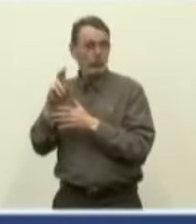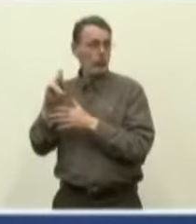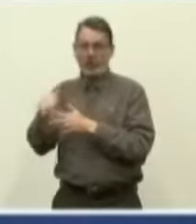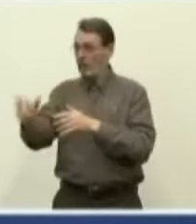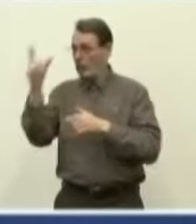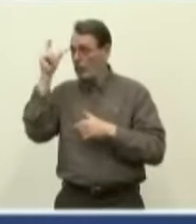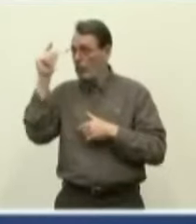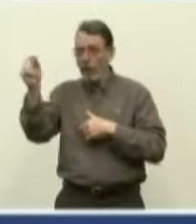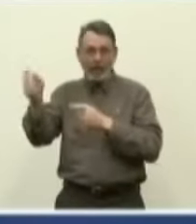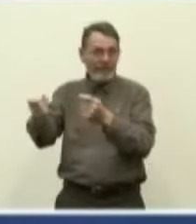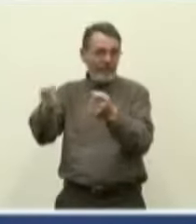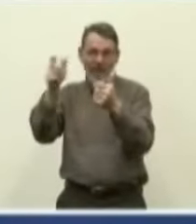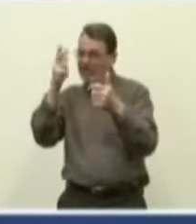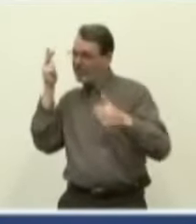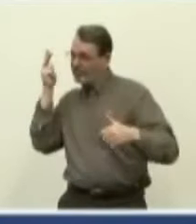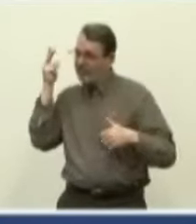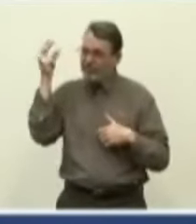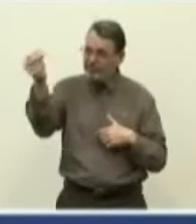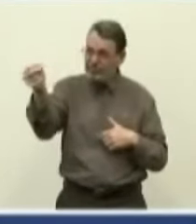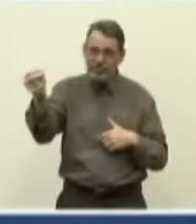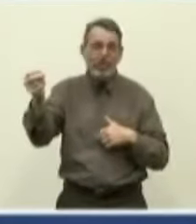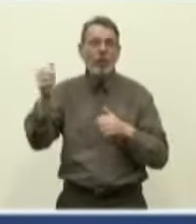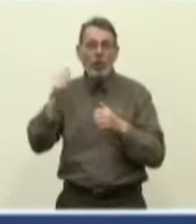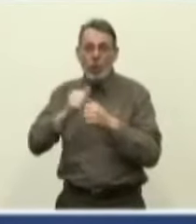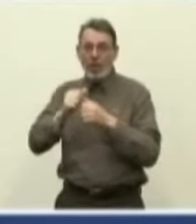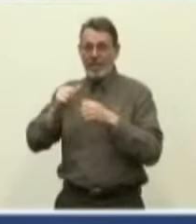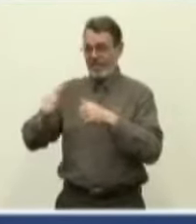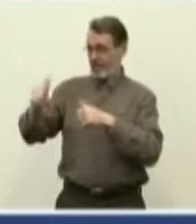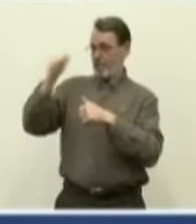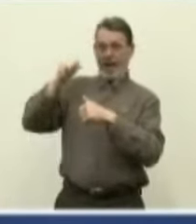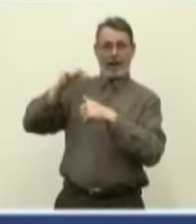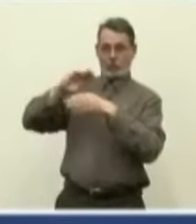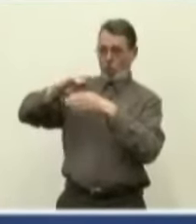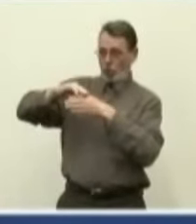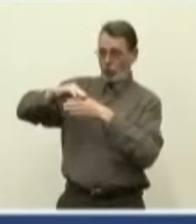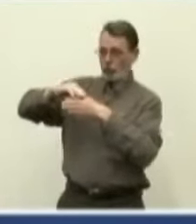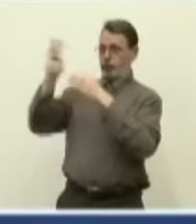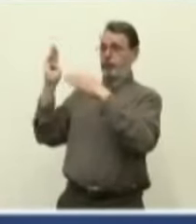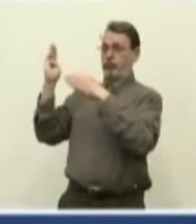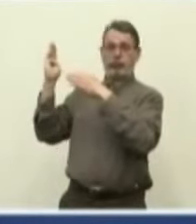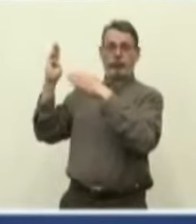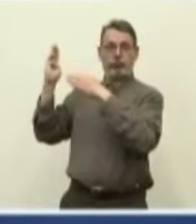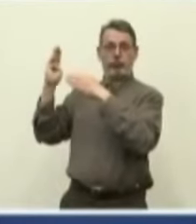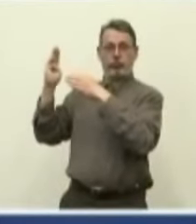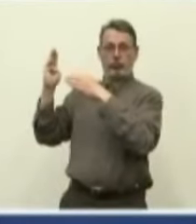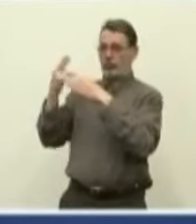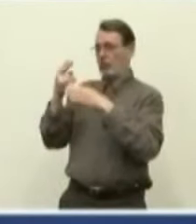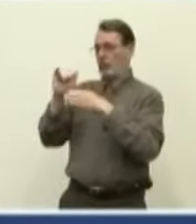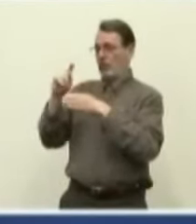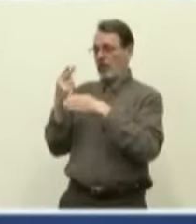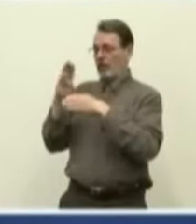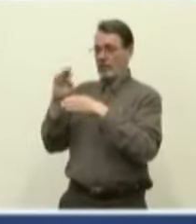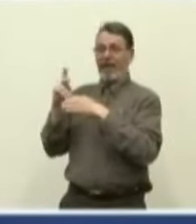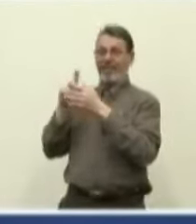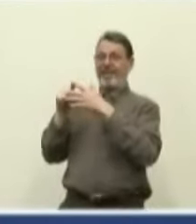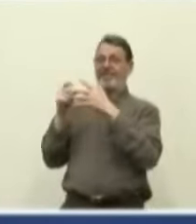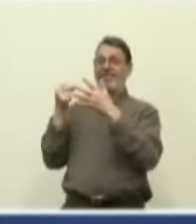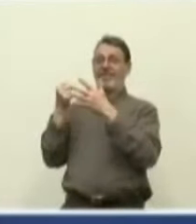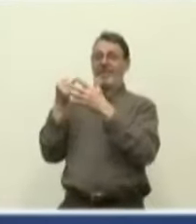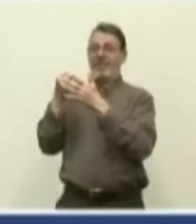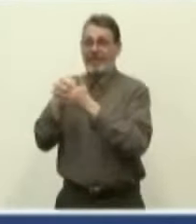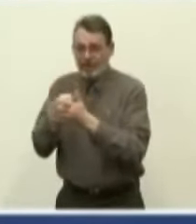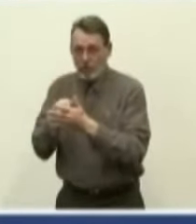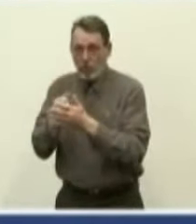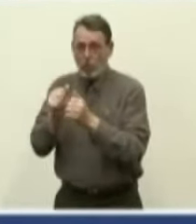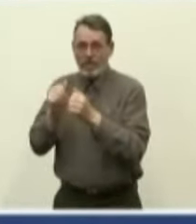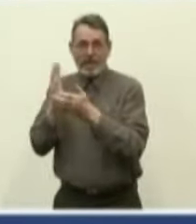high rate of speed with the rear hatchback still open. The suspect vehicle then collided with a stopped and occupied vehicle